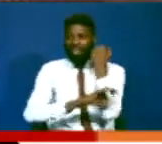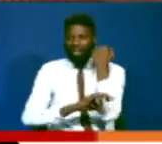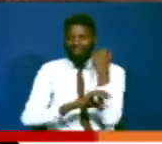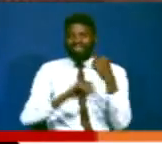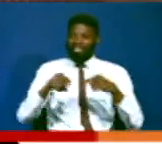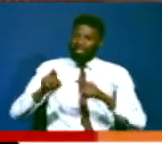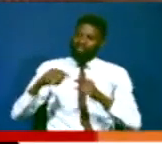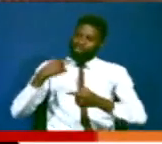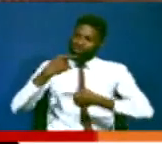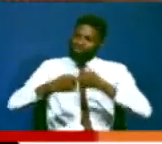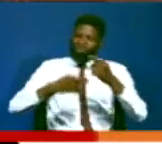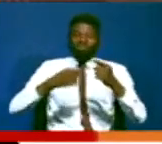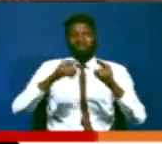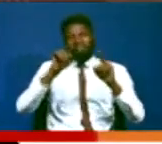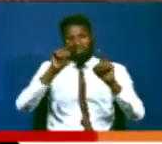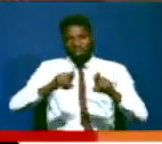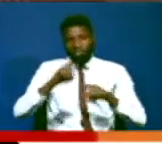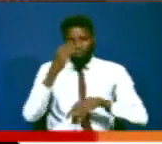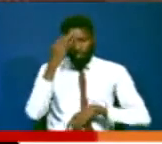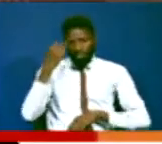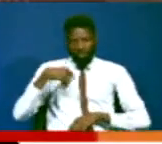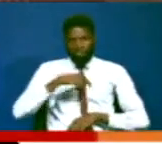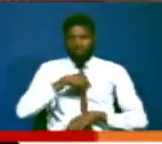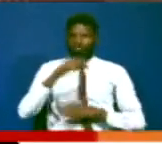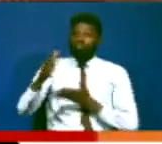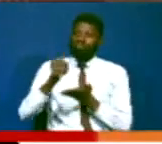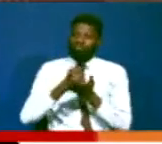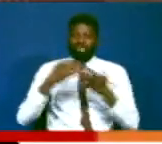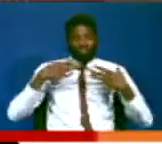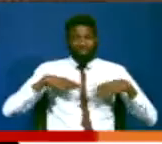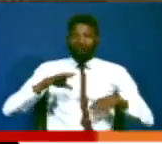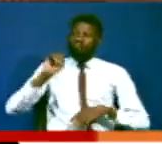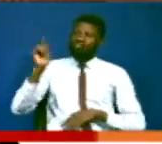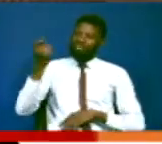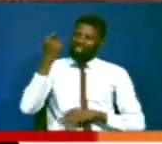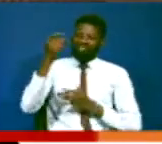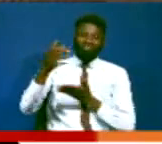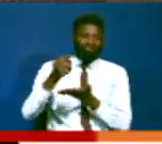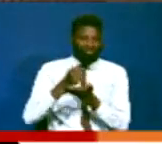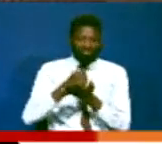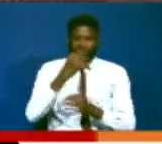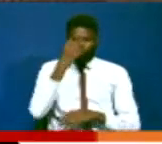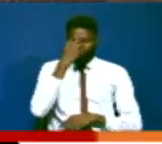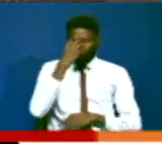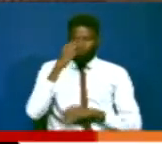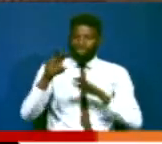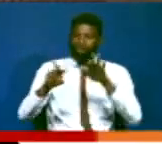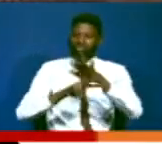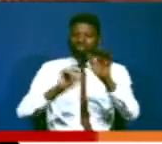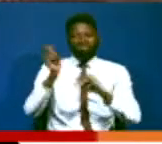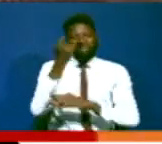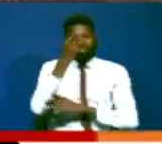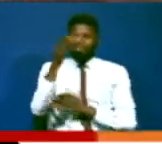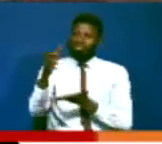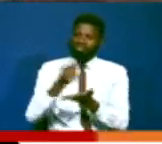because we have employed people, we have employed the president, William Ruto, we've employed the deputy president, we've employed even parliamentarians, to